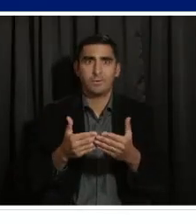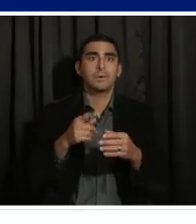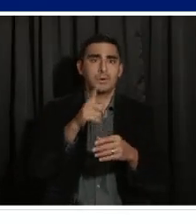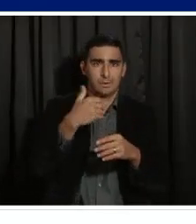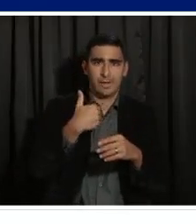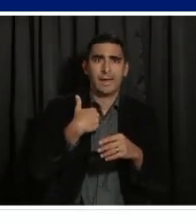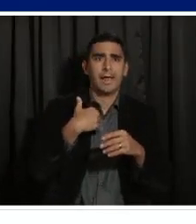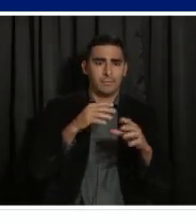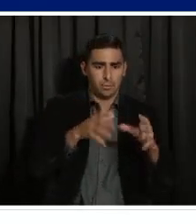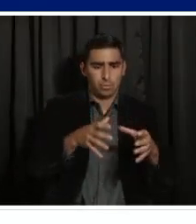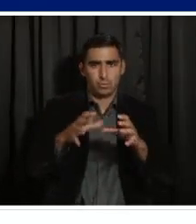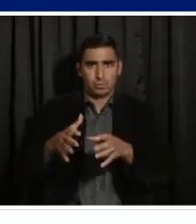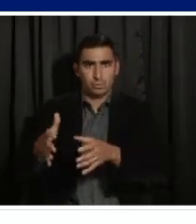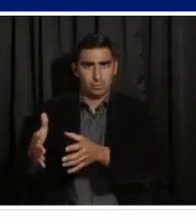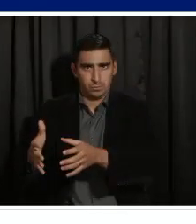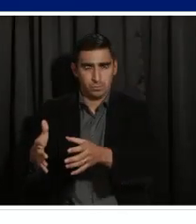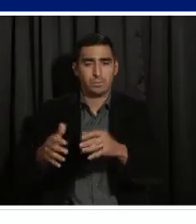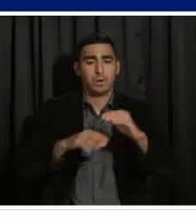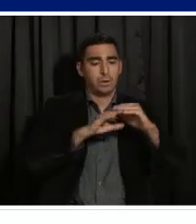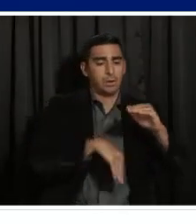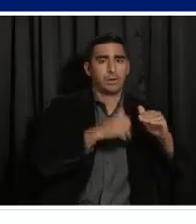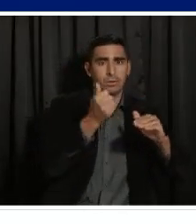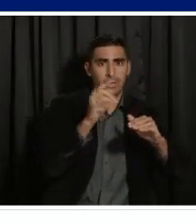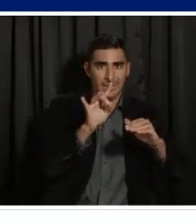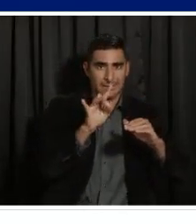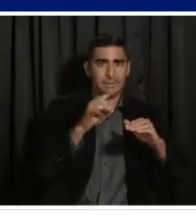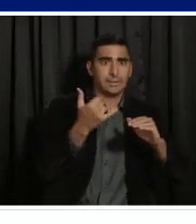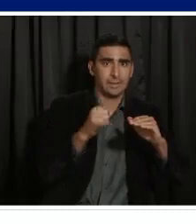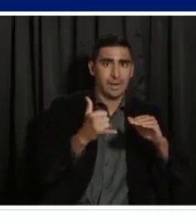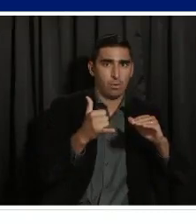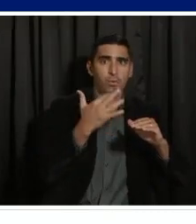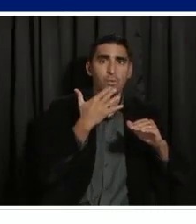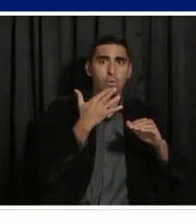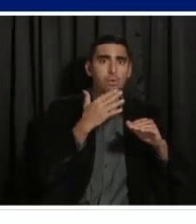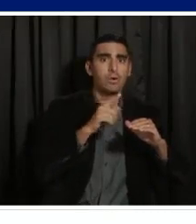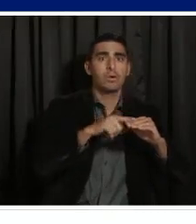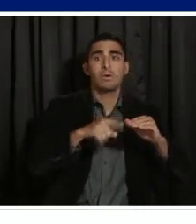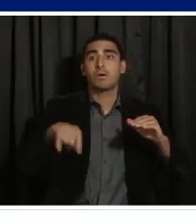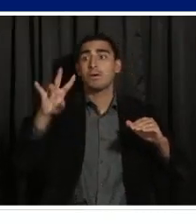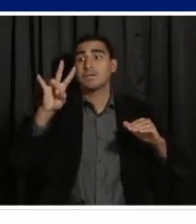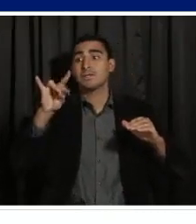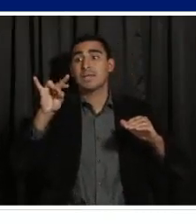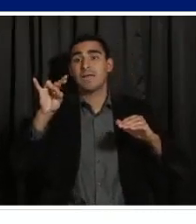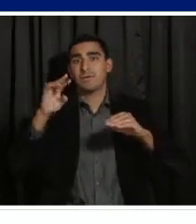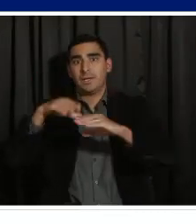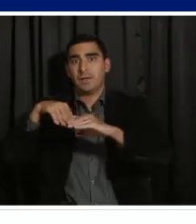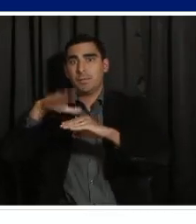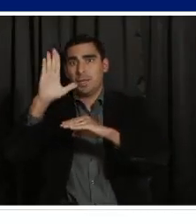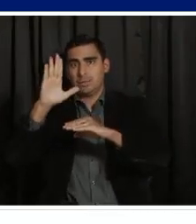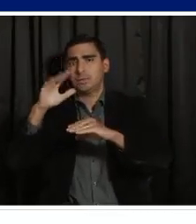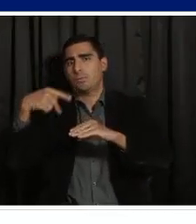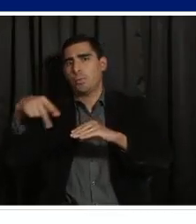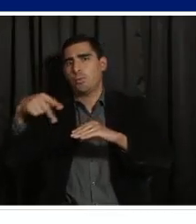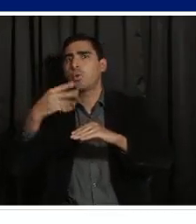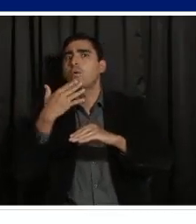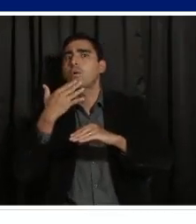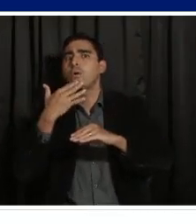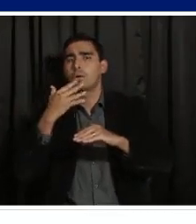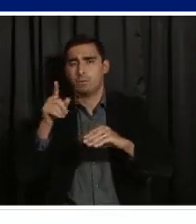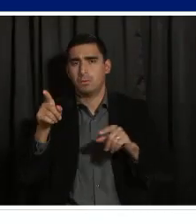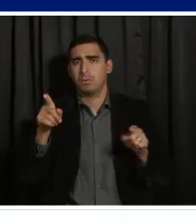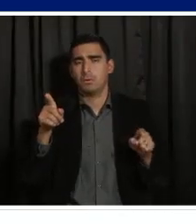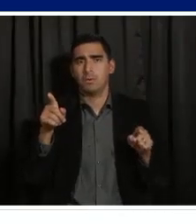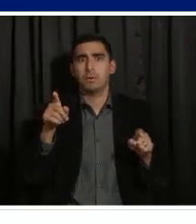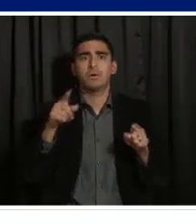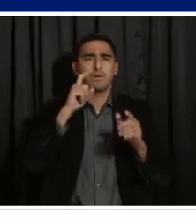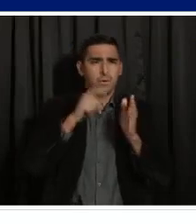group, from under 18 shown in yellow all the way up to 70 plus shown in purple in this figure. If you look closely at this figure, you'll notice